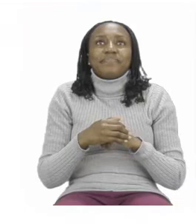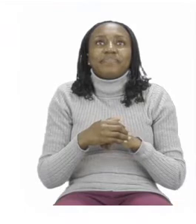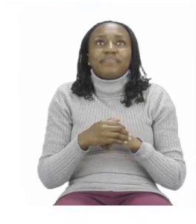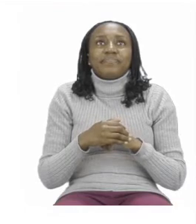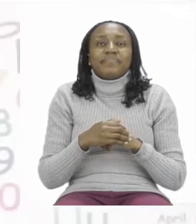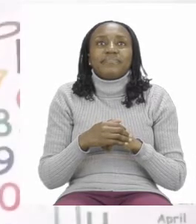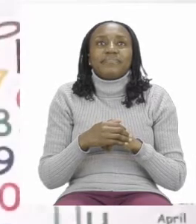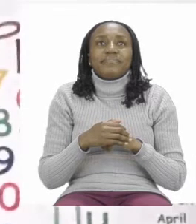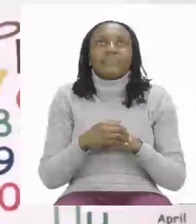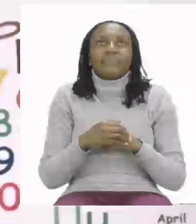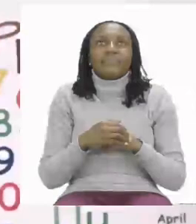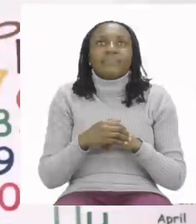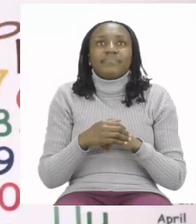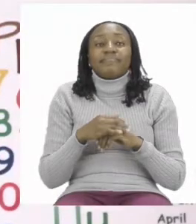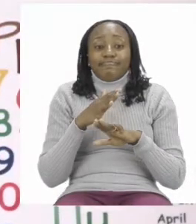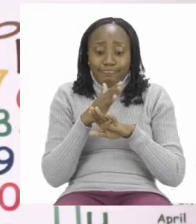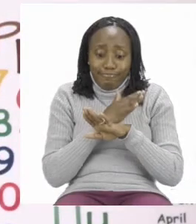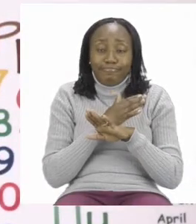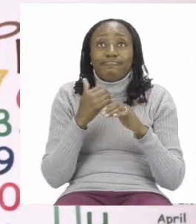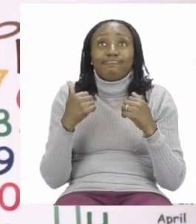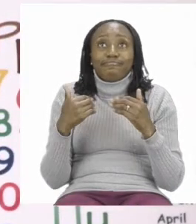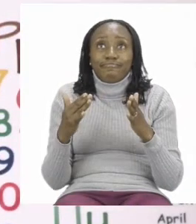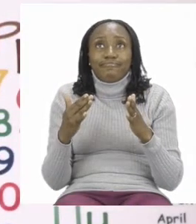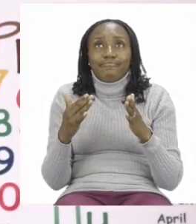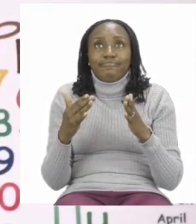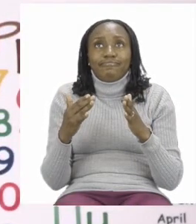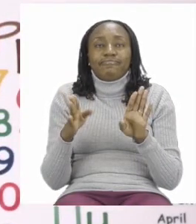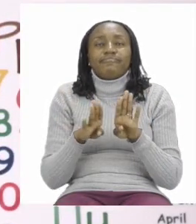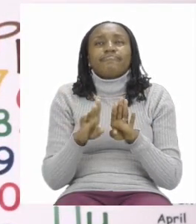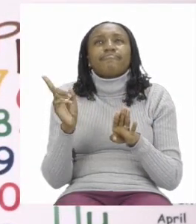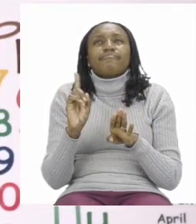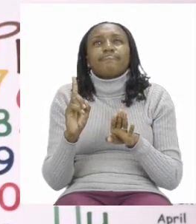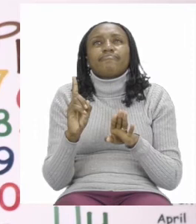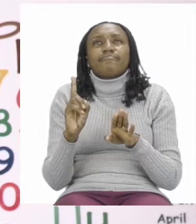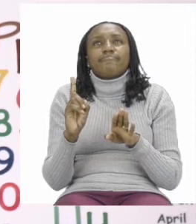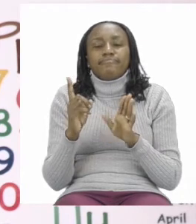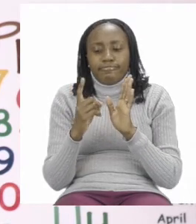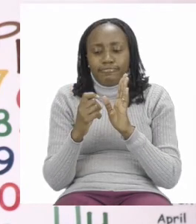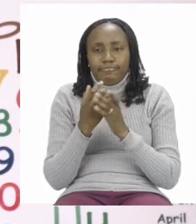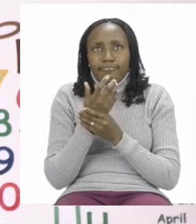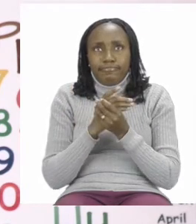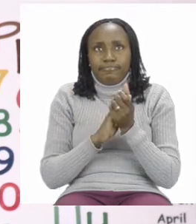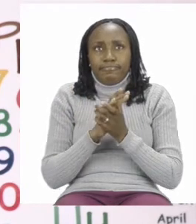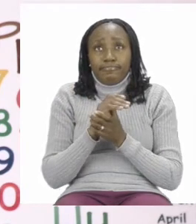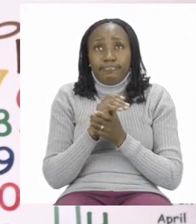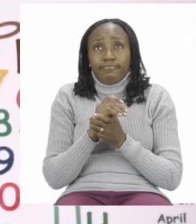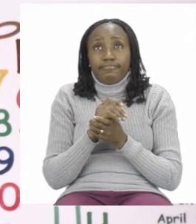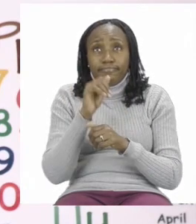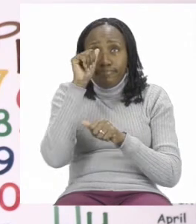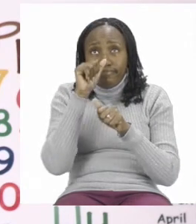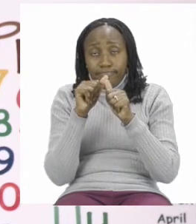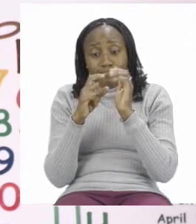water. Now, before we start with our lesson, we have to sanitize. Now, remember, boys and